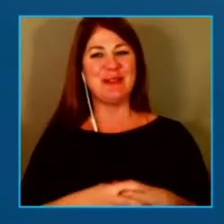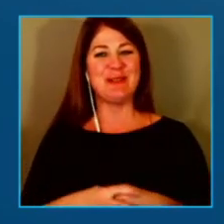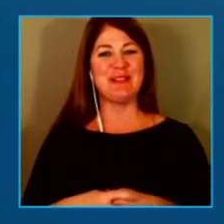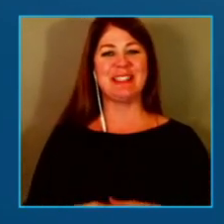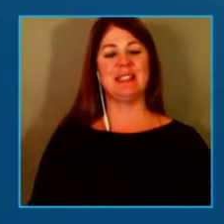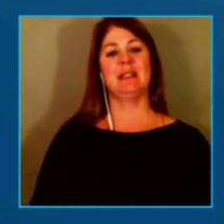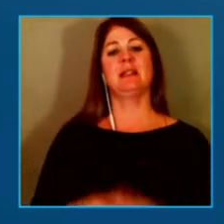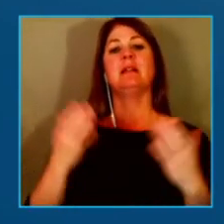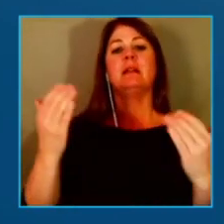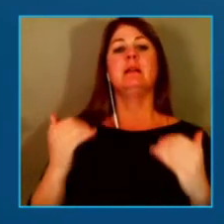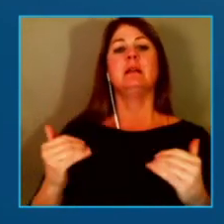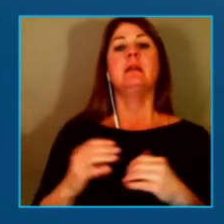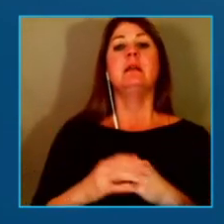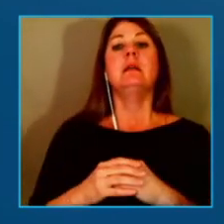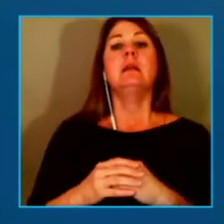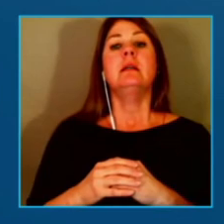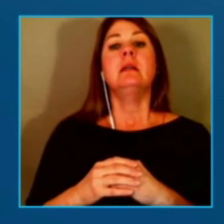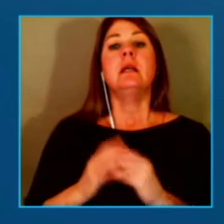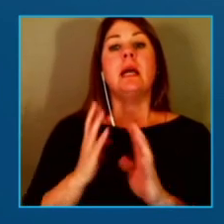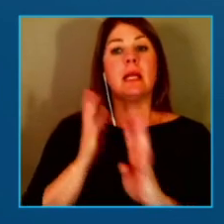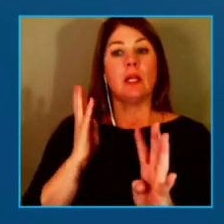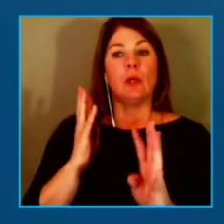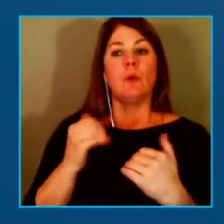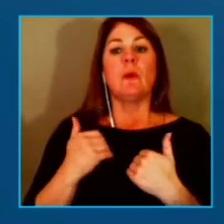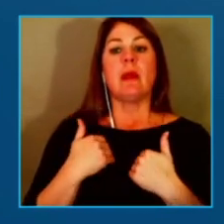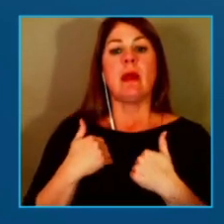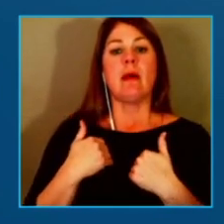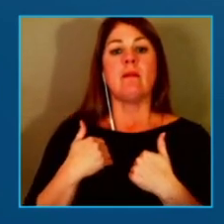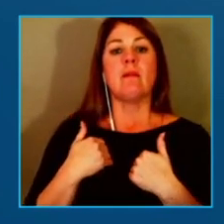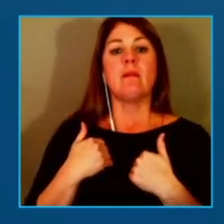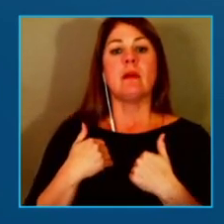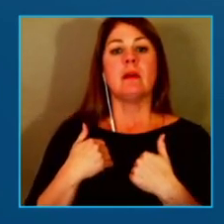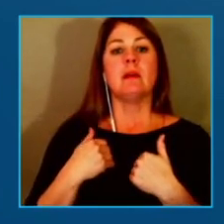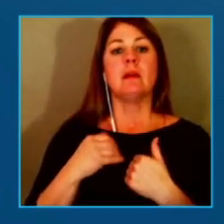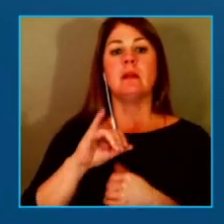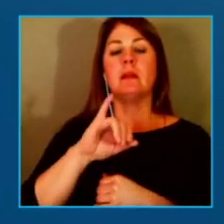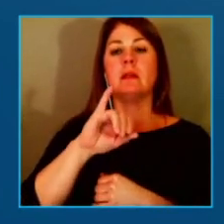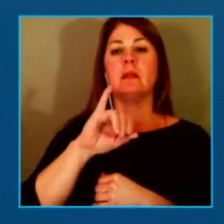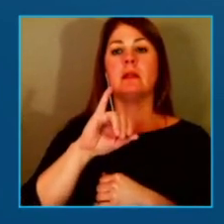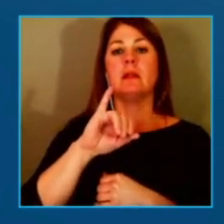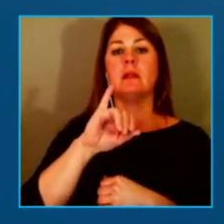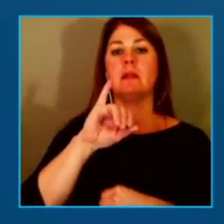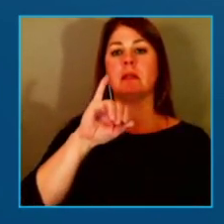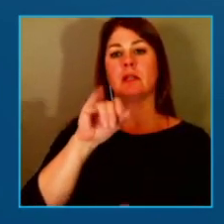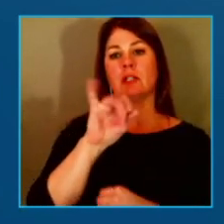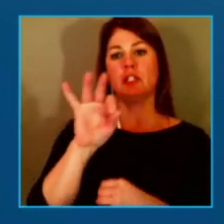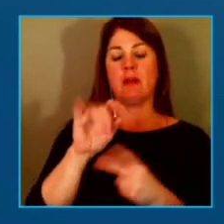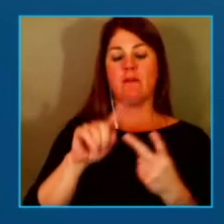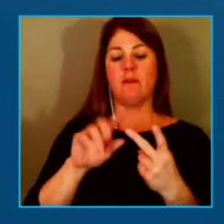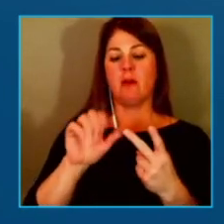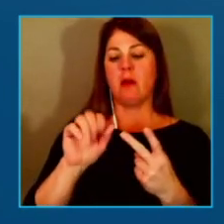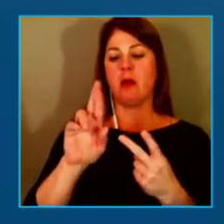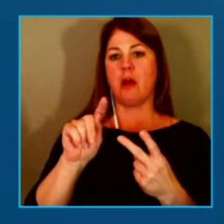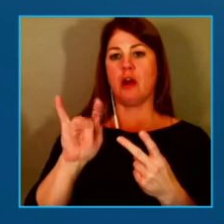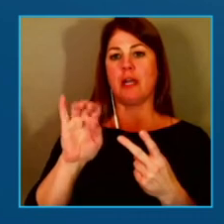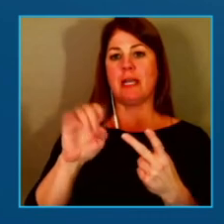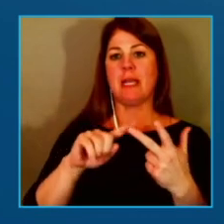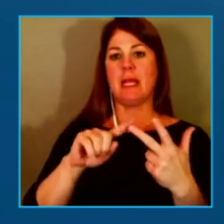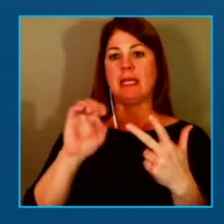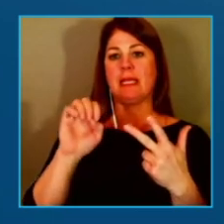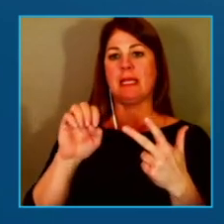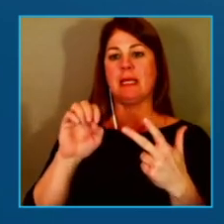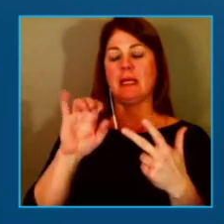the queue Jeff, Artie, and Yvette, and we'd like to take them in that